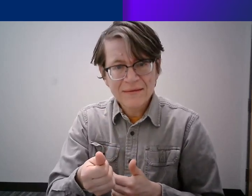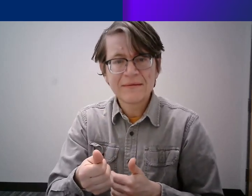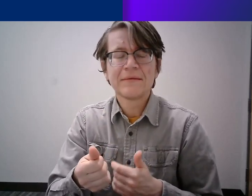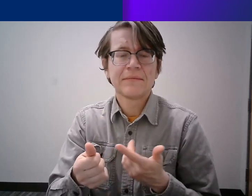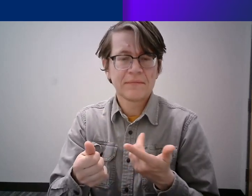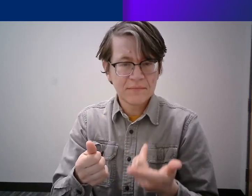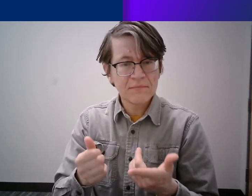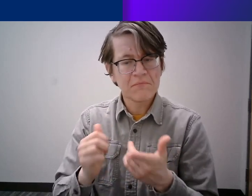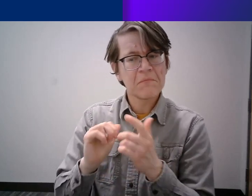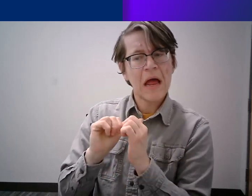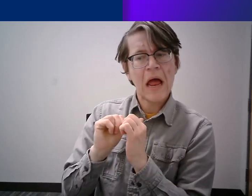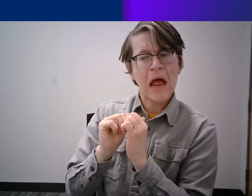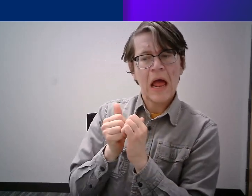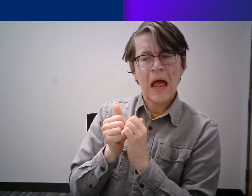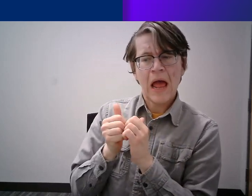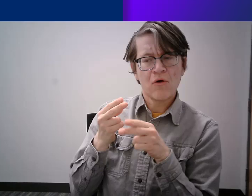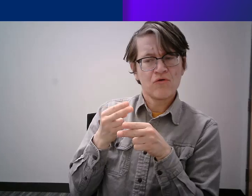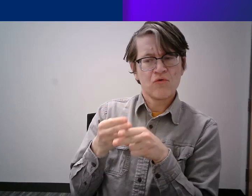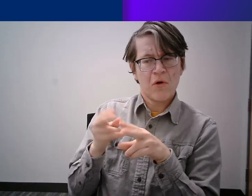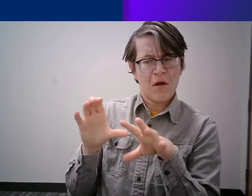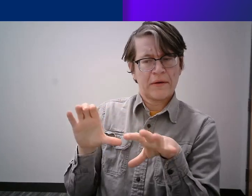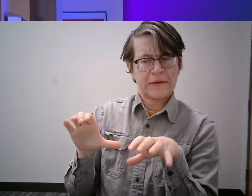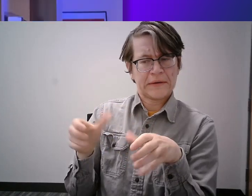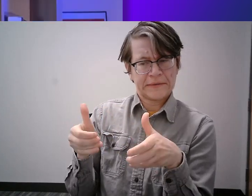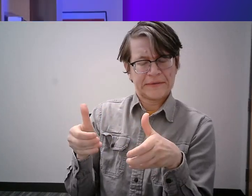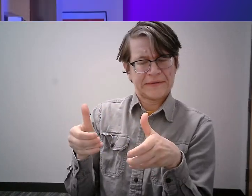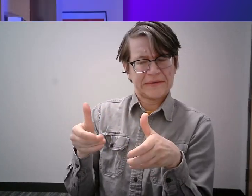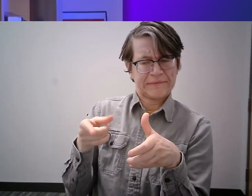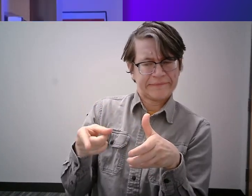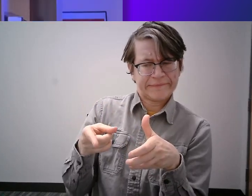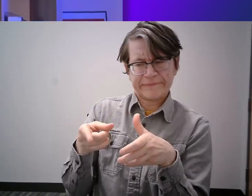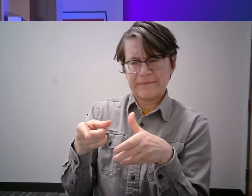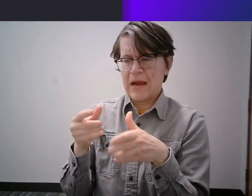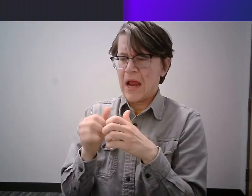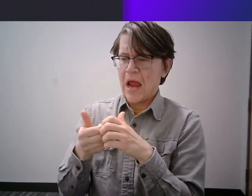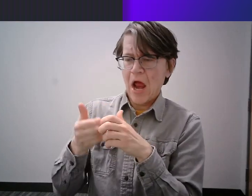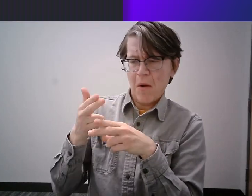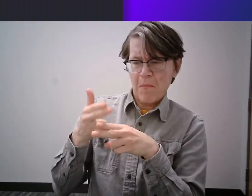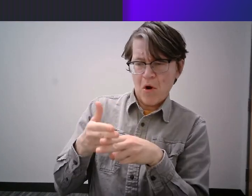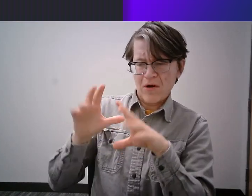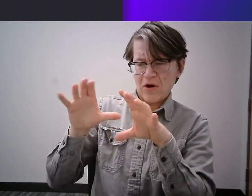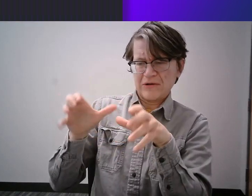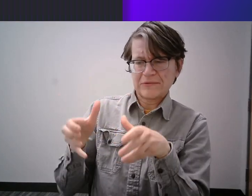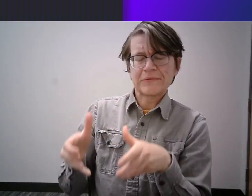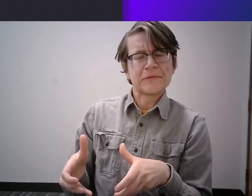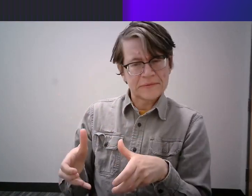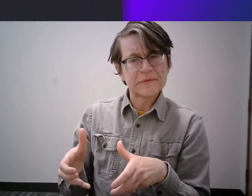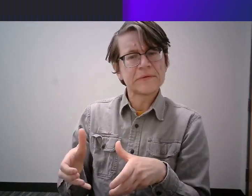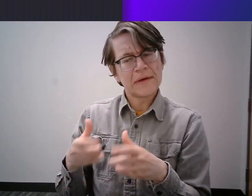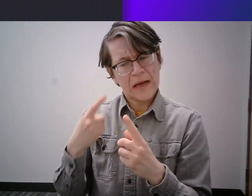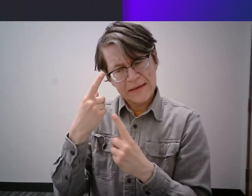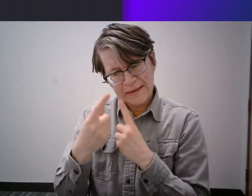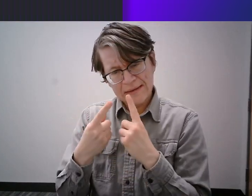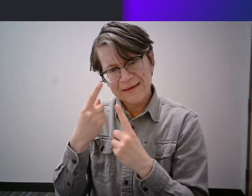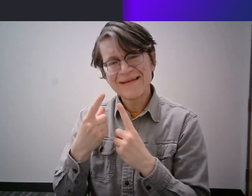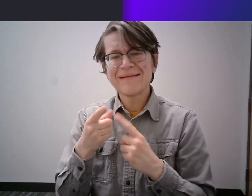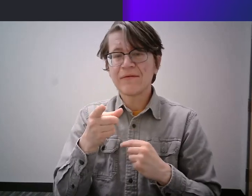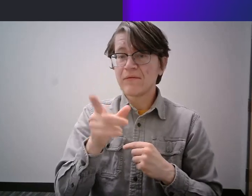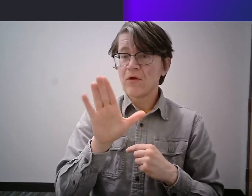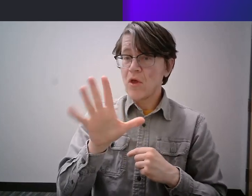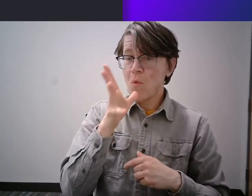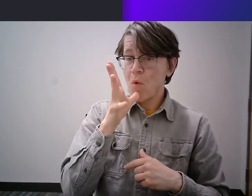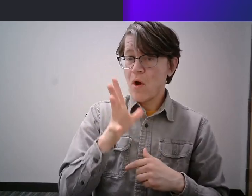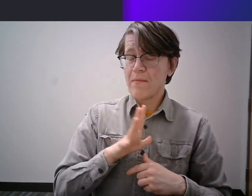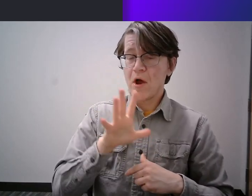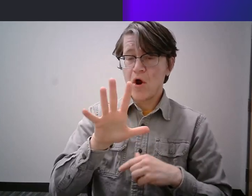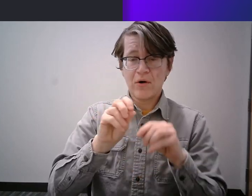them. But how do you call this box with a garment now? Indra's approach is a 3-layered system when describing a typeface, with